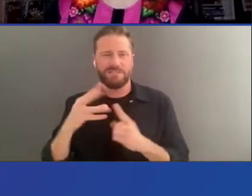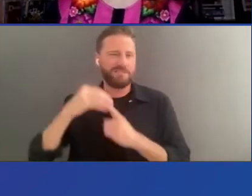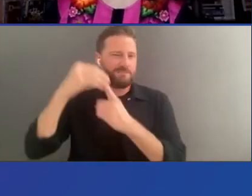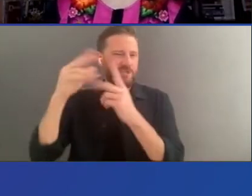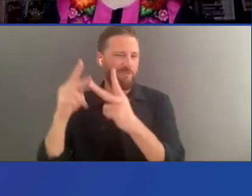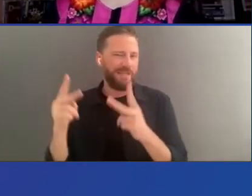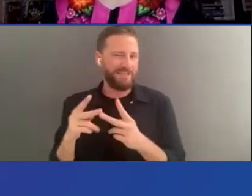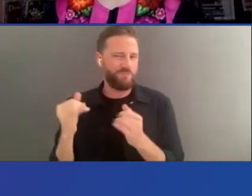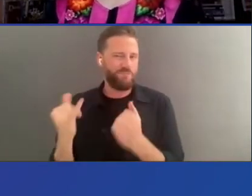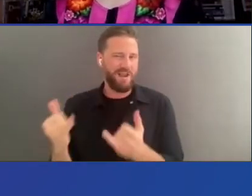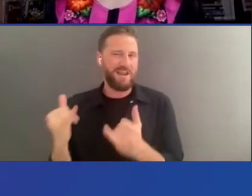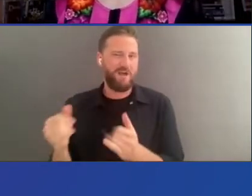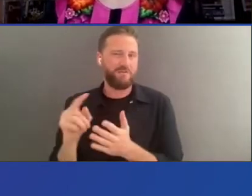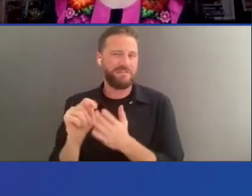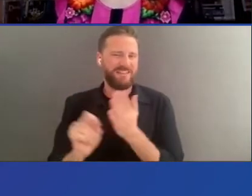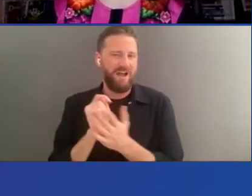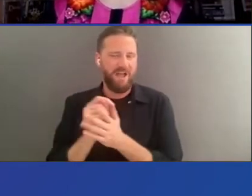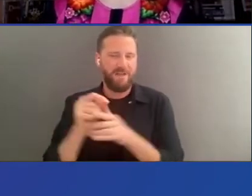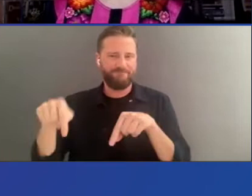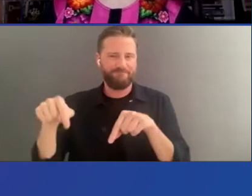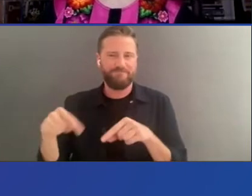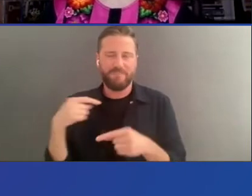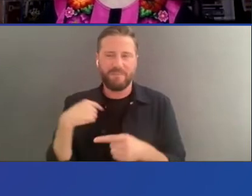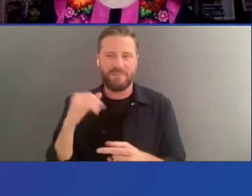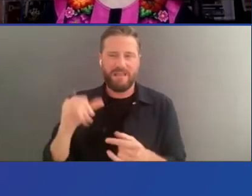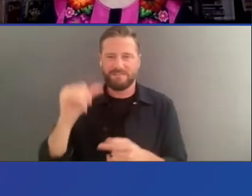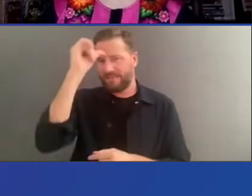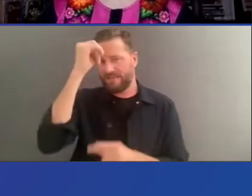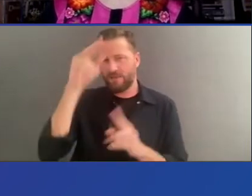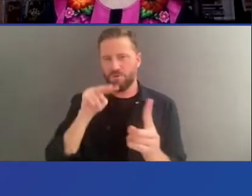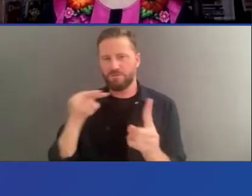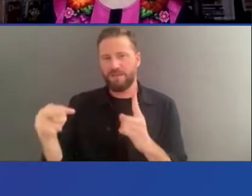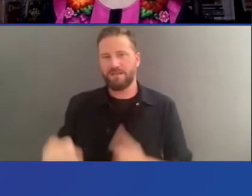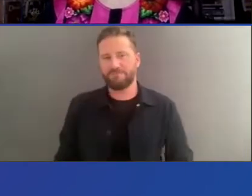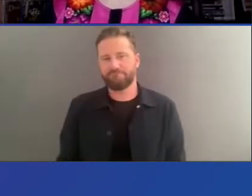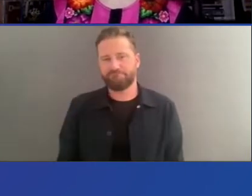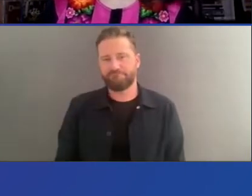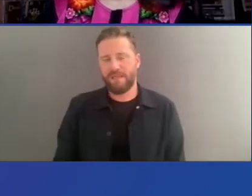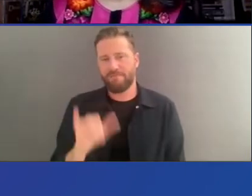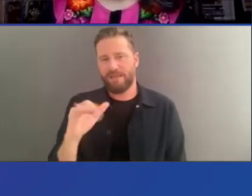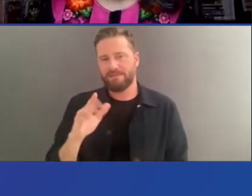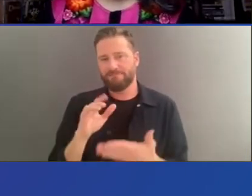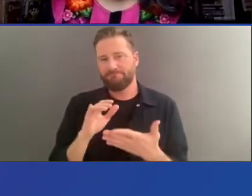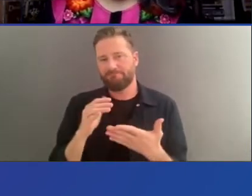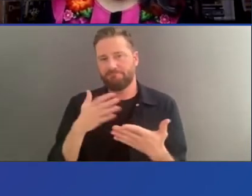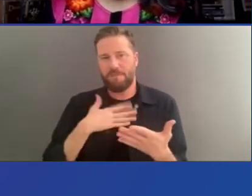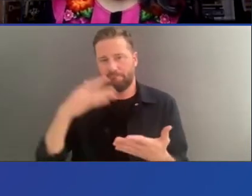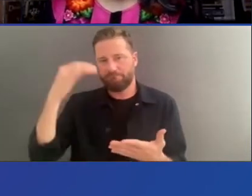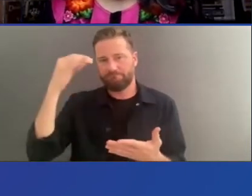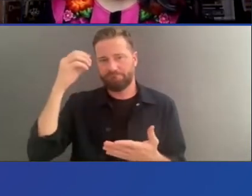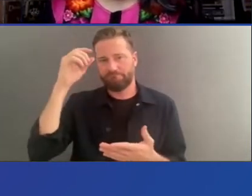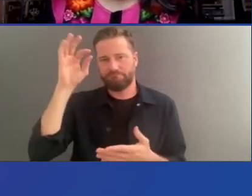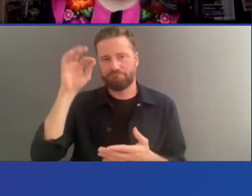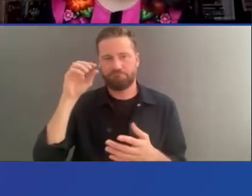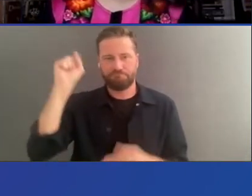this moment in time. And that's my thoughts on the matter.